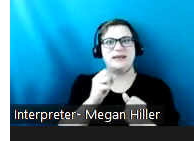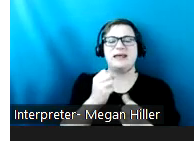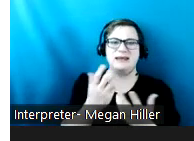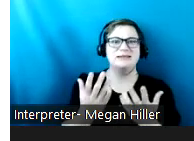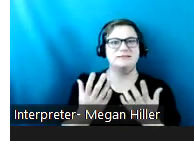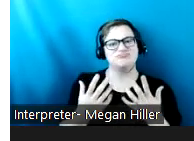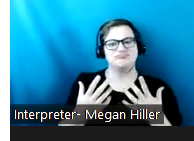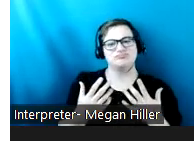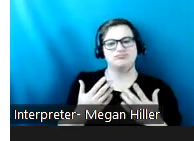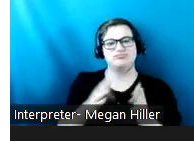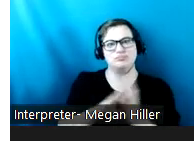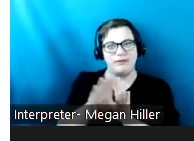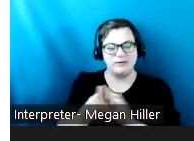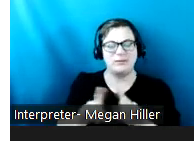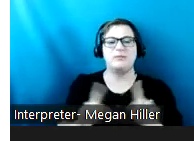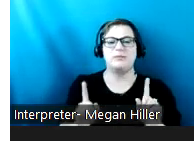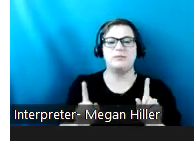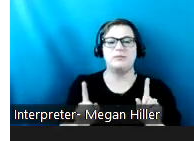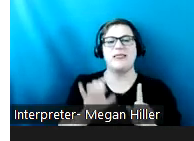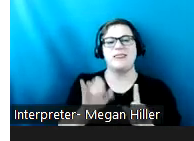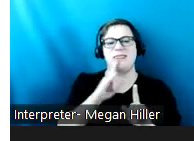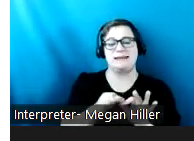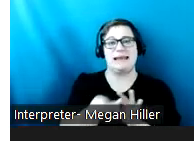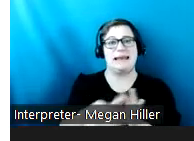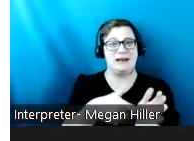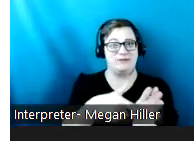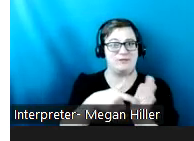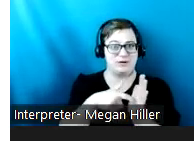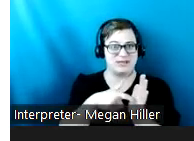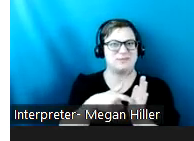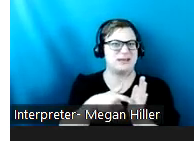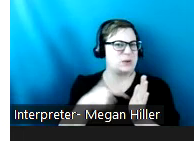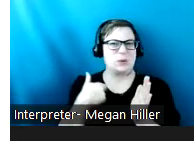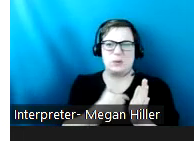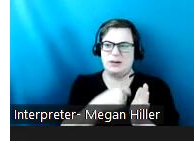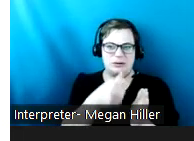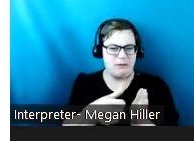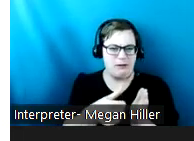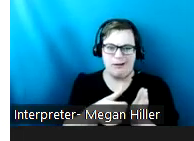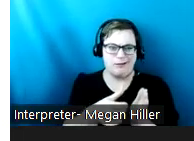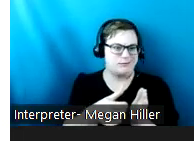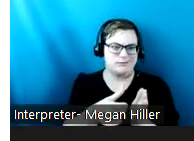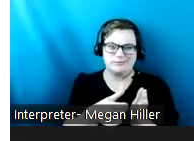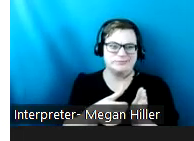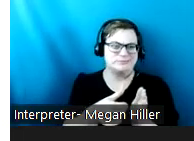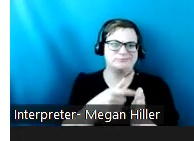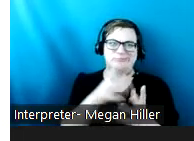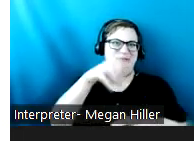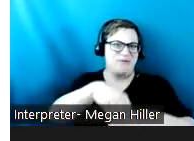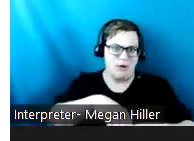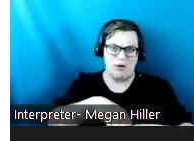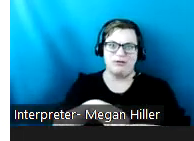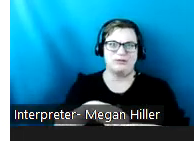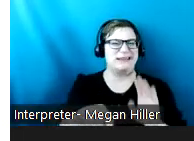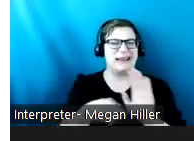that delayed enforcement to take effect, where we would not be taking any adverse actions if things are